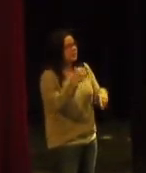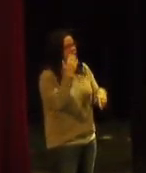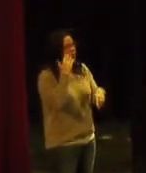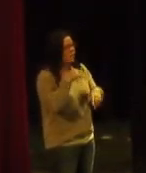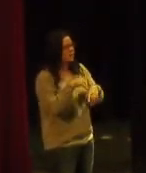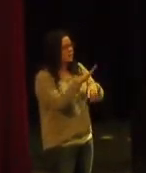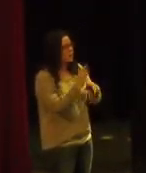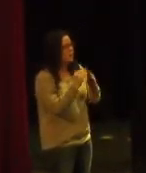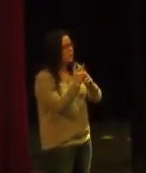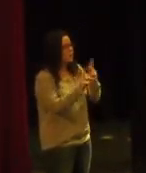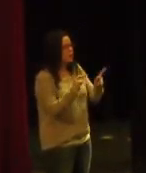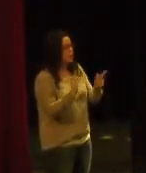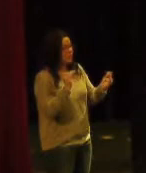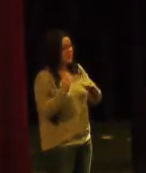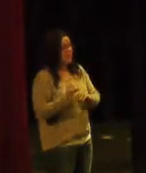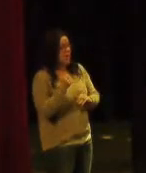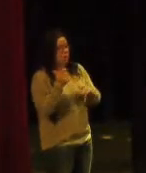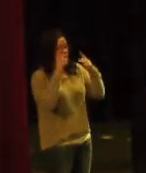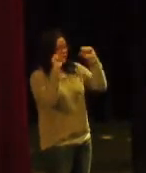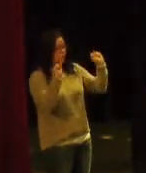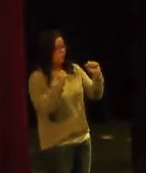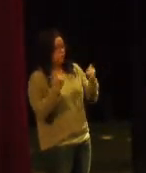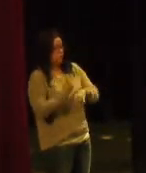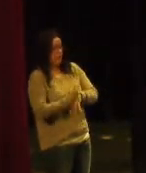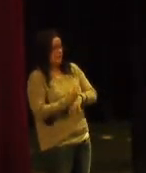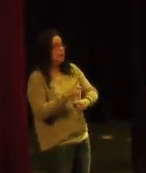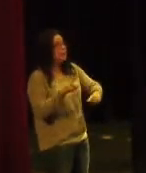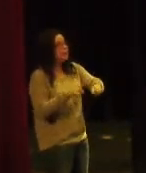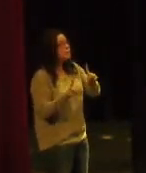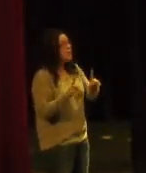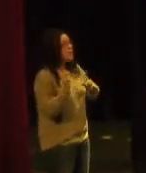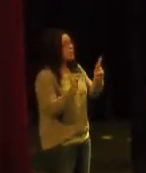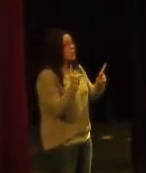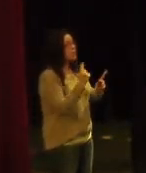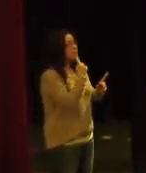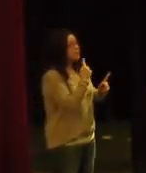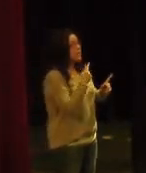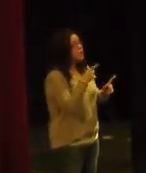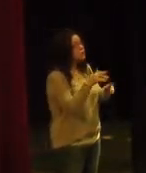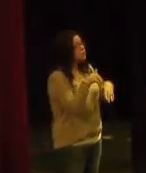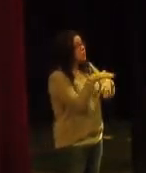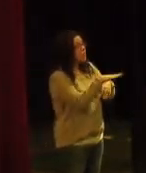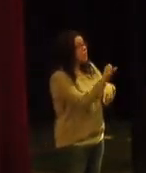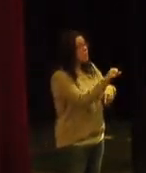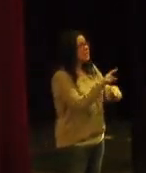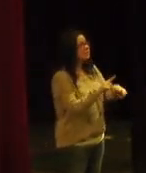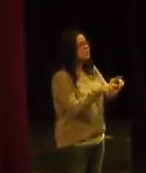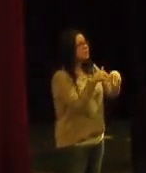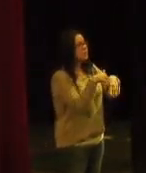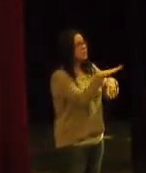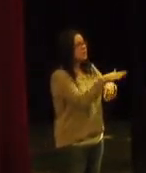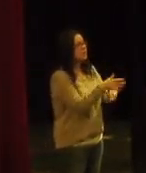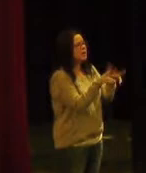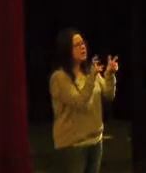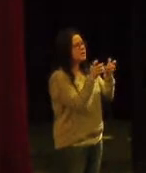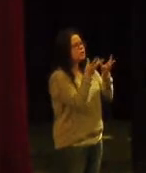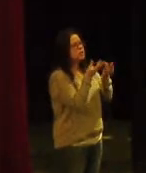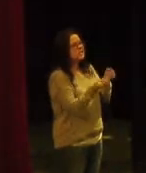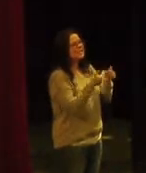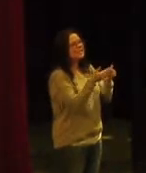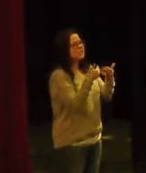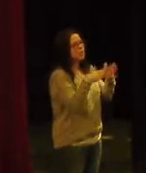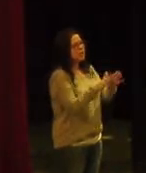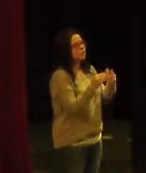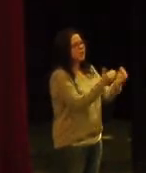any other administration to date. That's a fact. But then you have people saying, well, you're deporting them, but you're deporting them in a soft way to allow them to come back